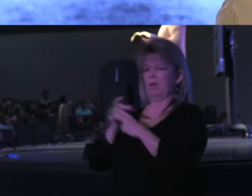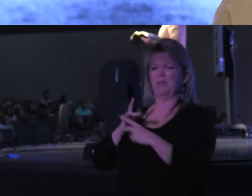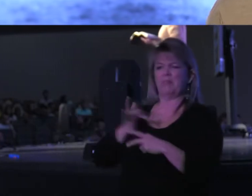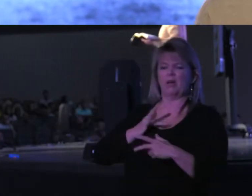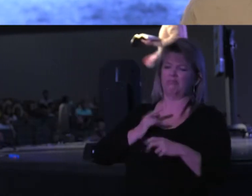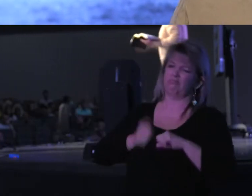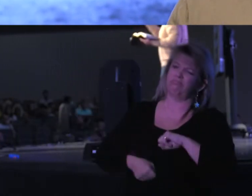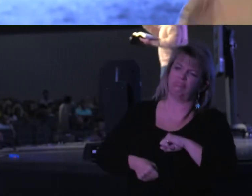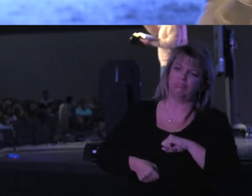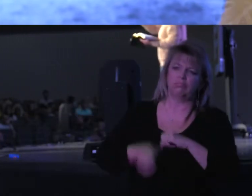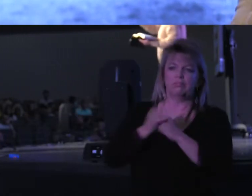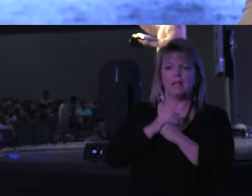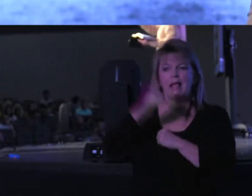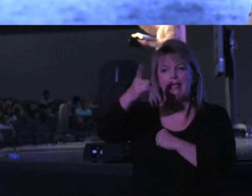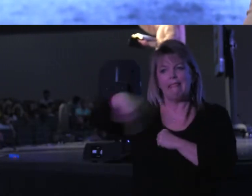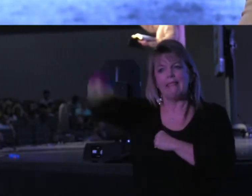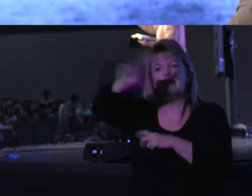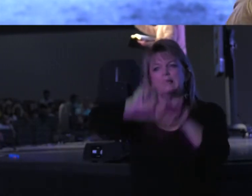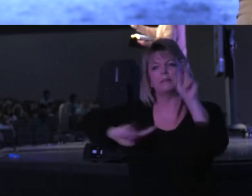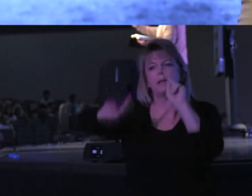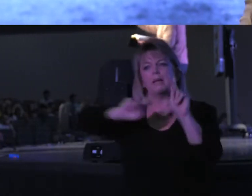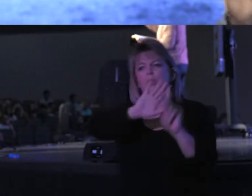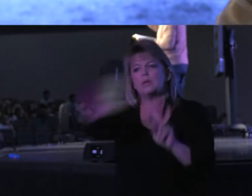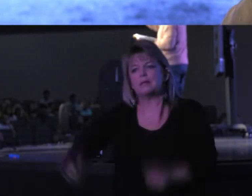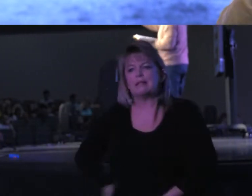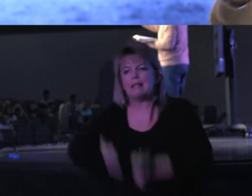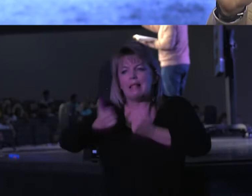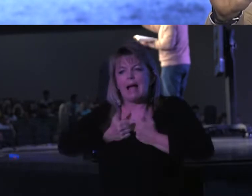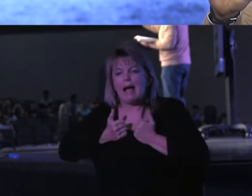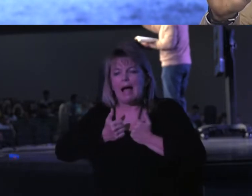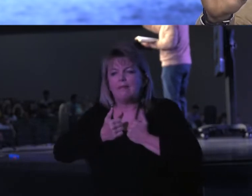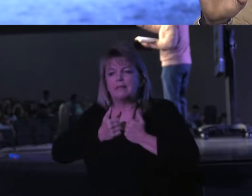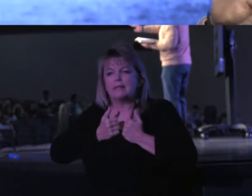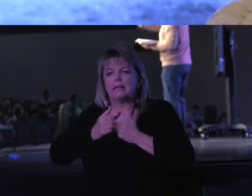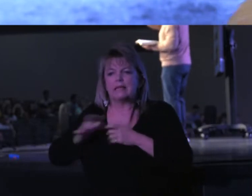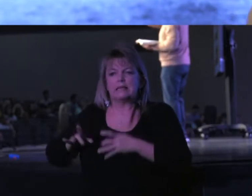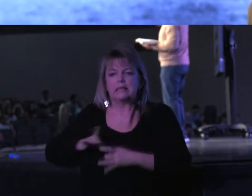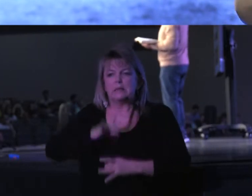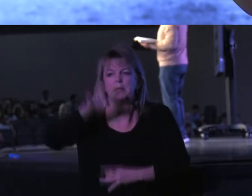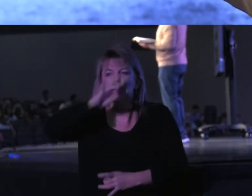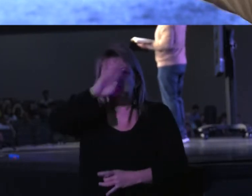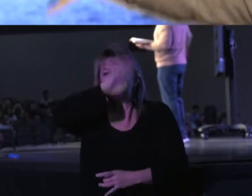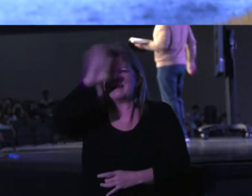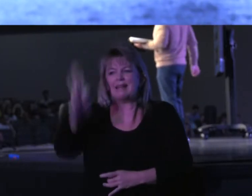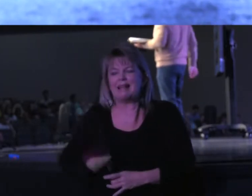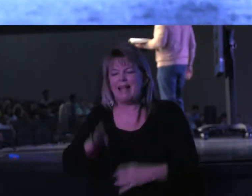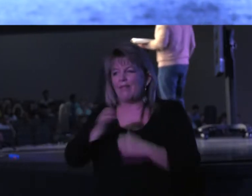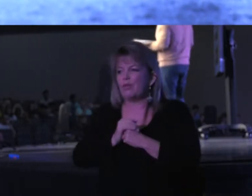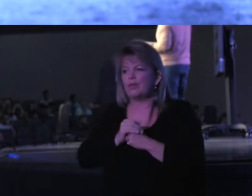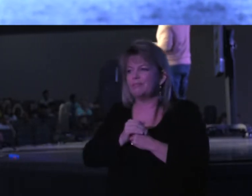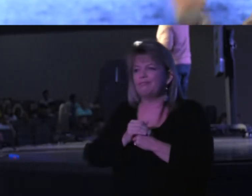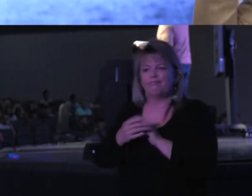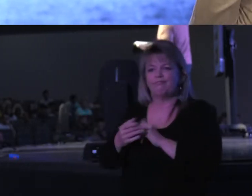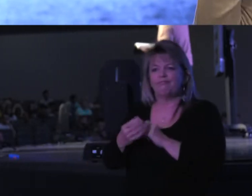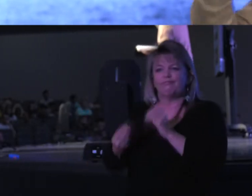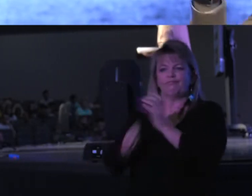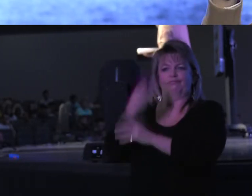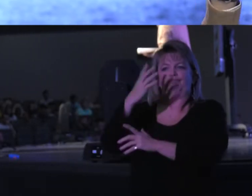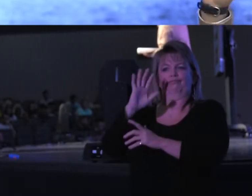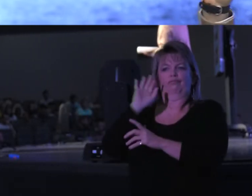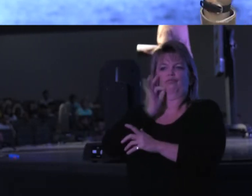so broken. These people's lives spiritually never bore any fruit, and